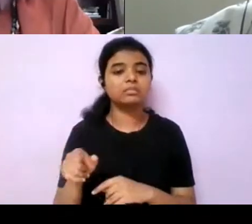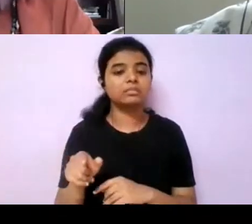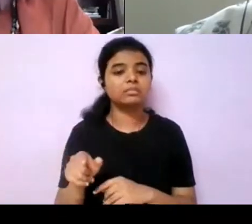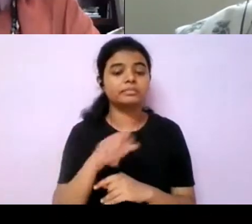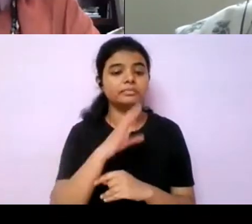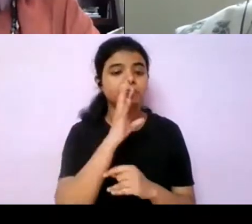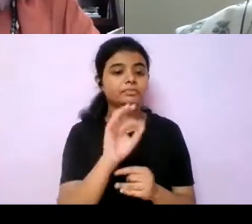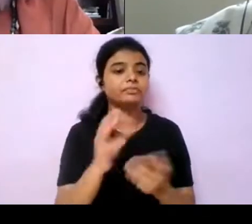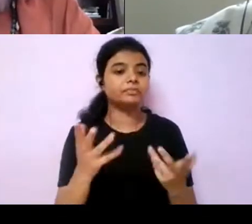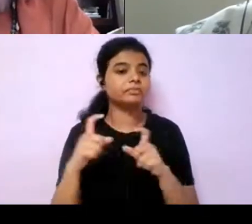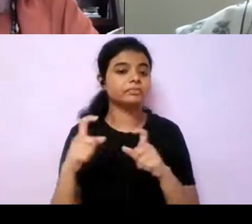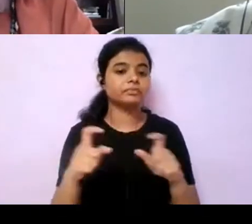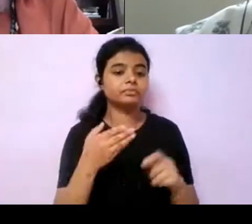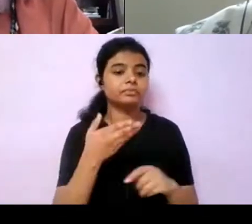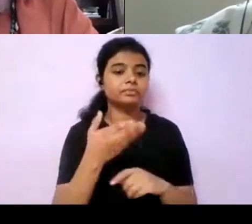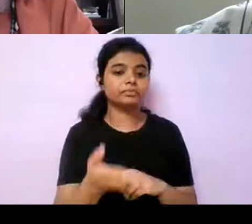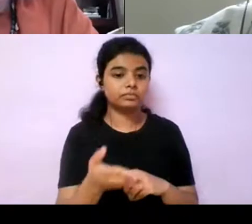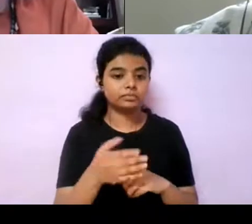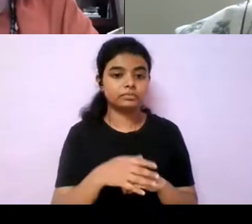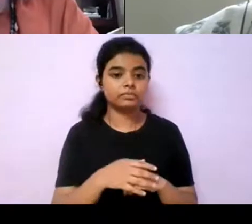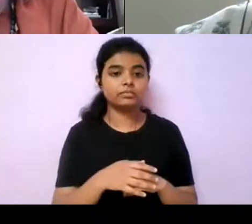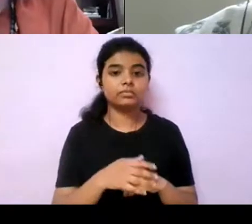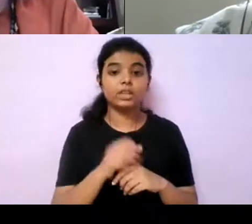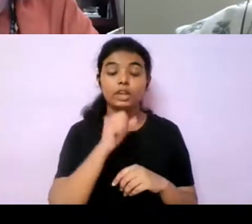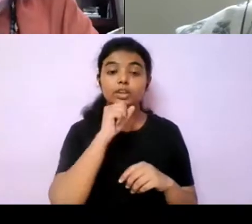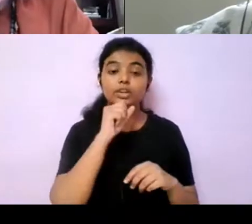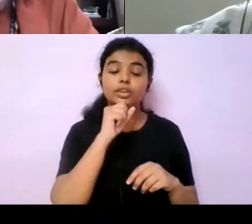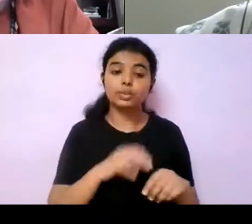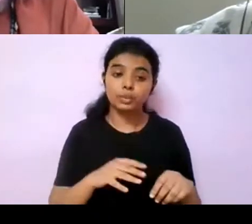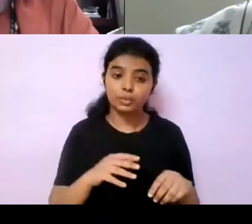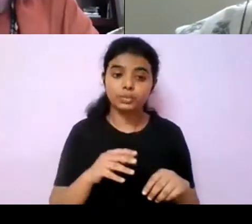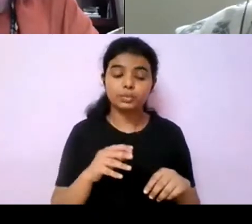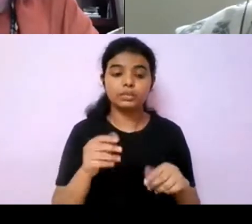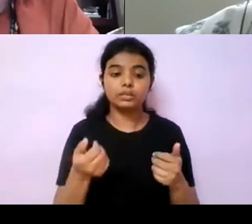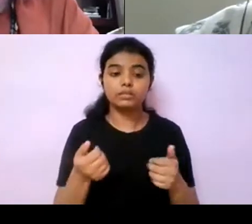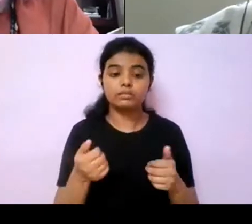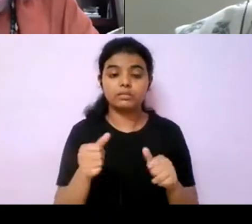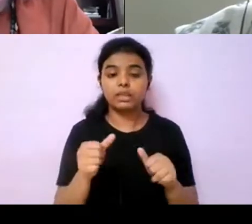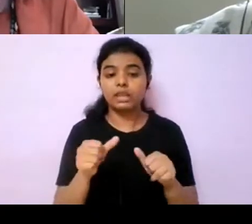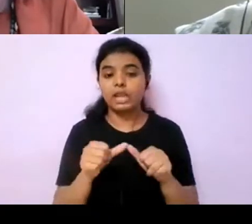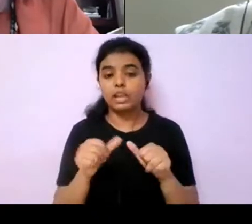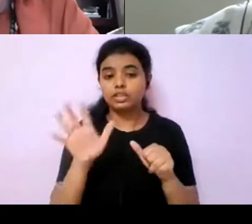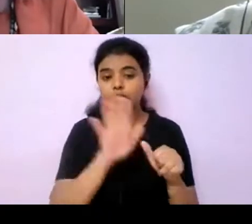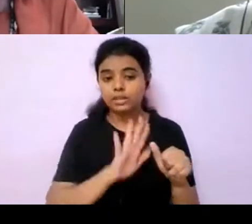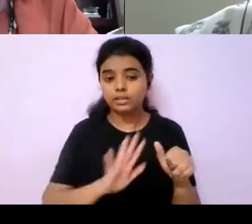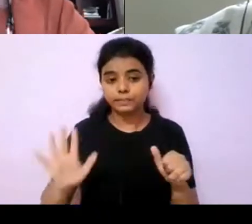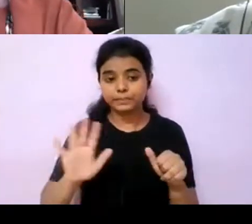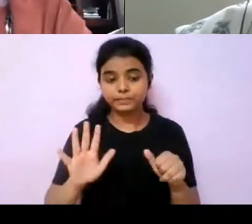Euthanasia.